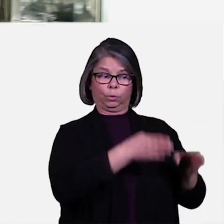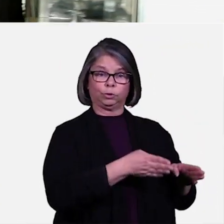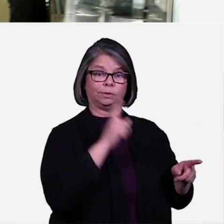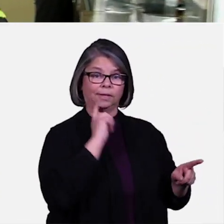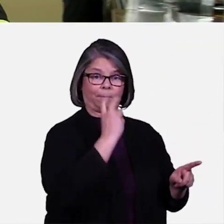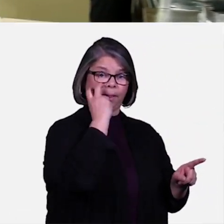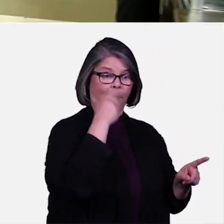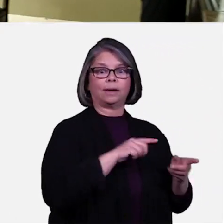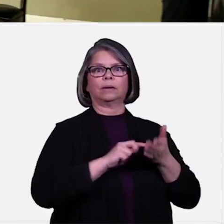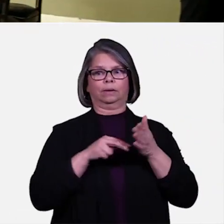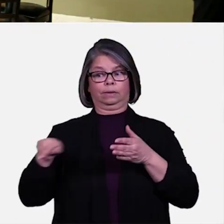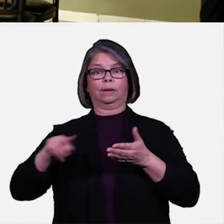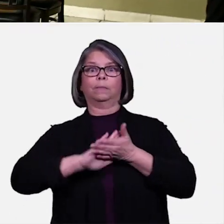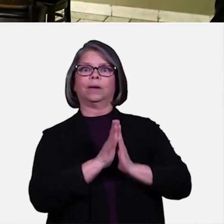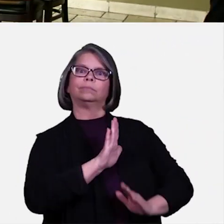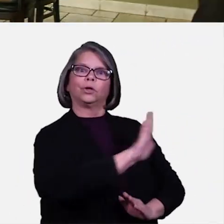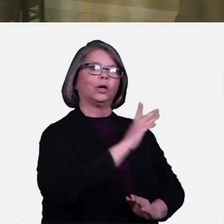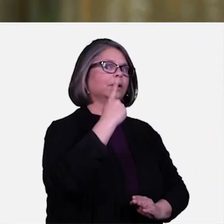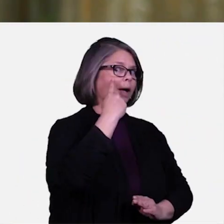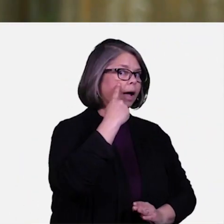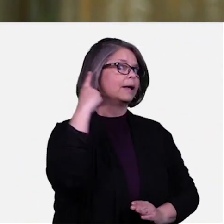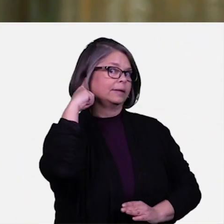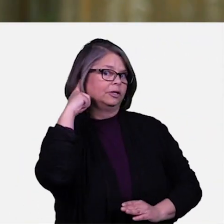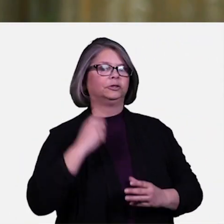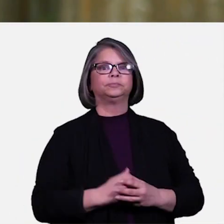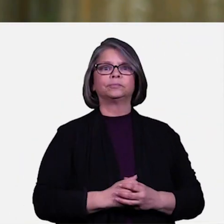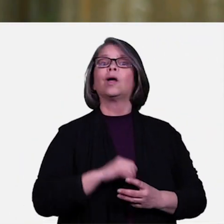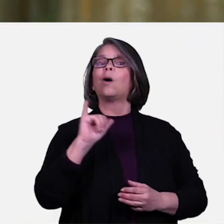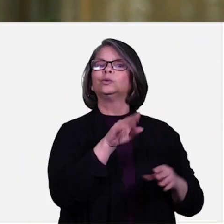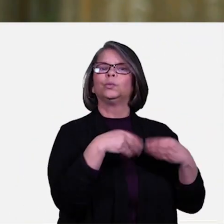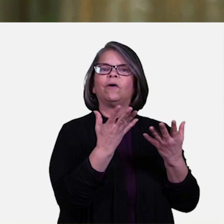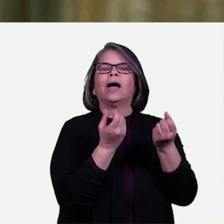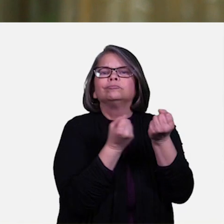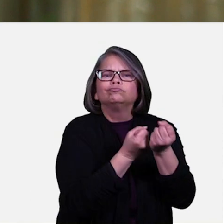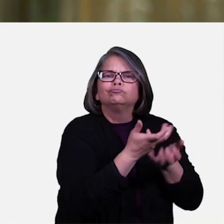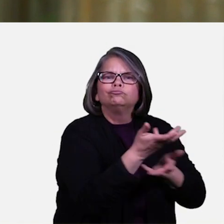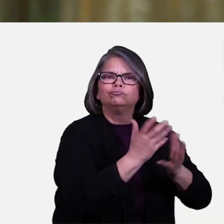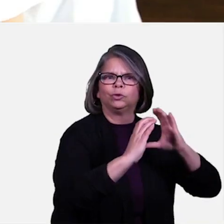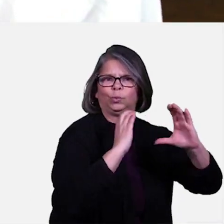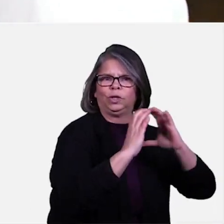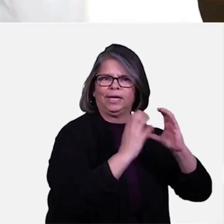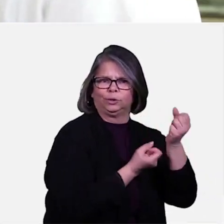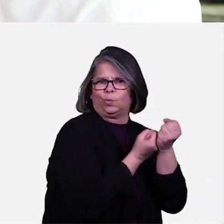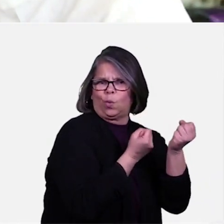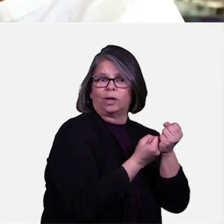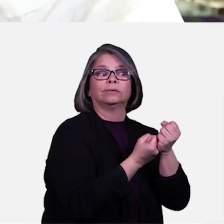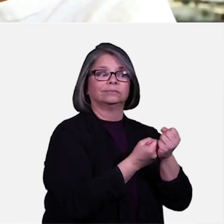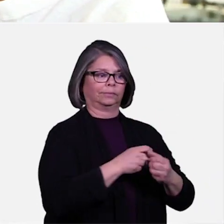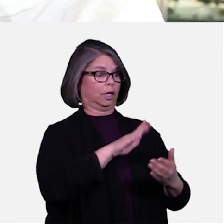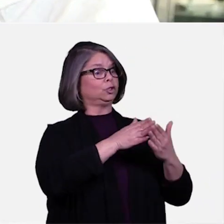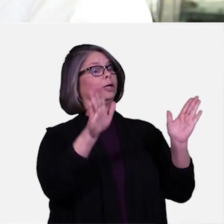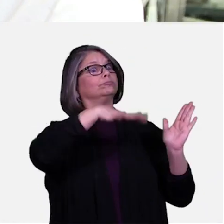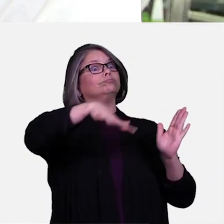An Intervenor supports an individual who's deafblind and acts as their eyes and their ears. They provide communication to the individuals